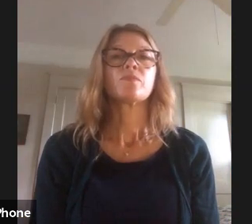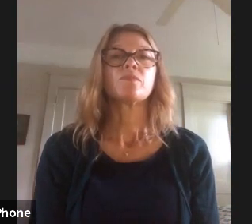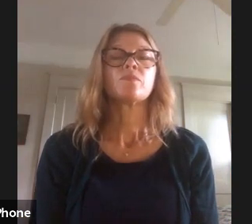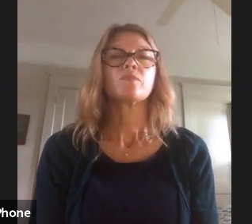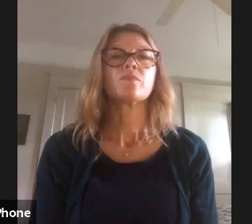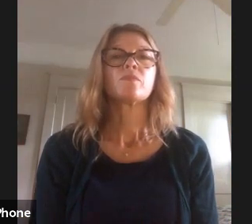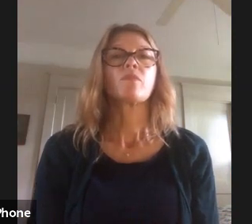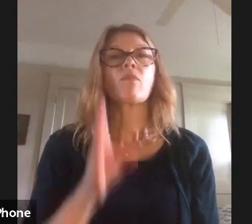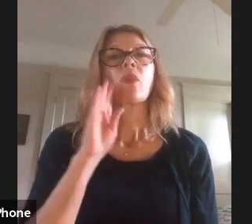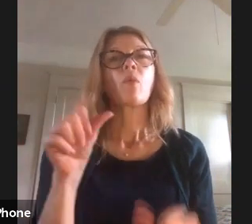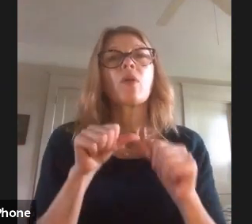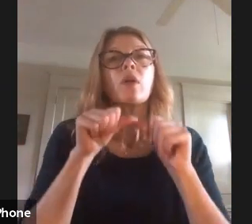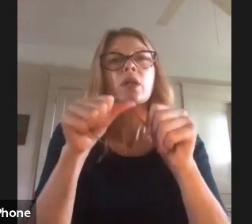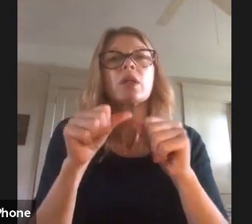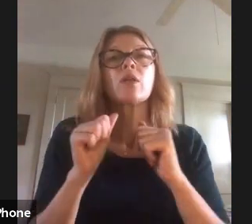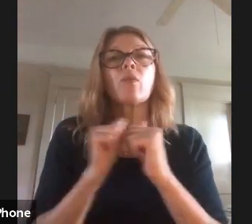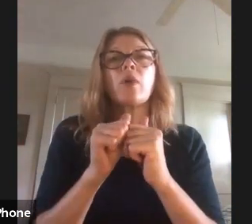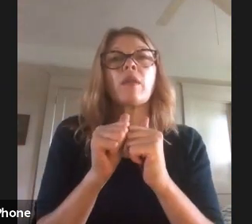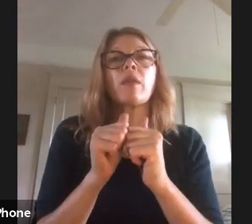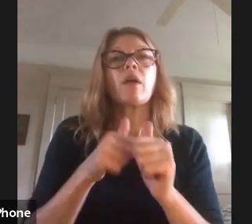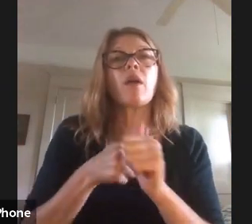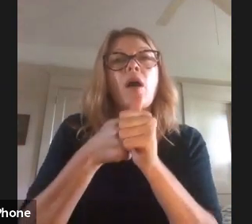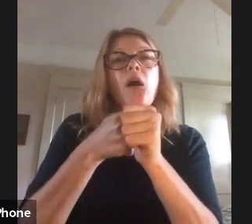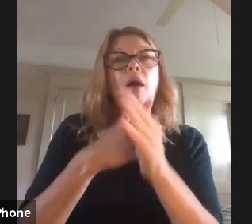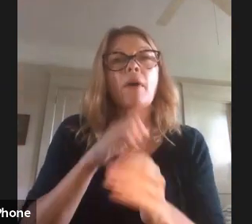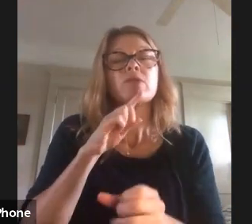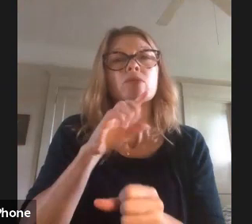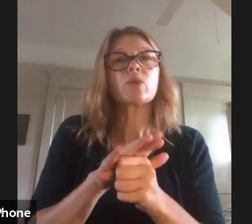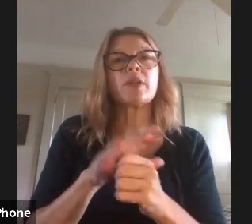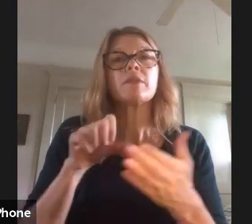We'll continue with the Apostles' Creed on page 120.